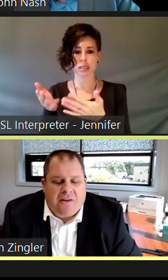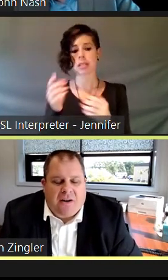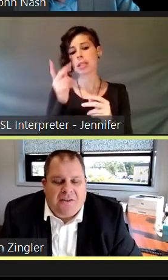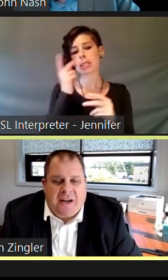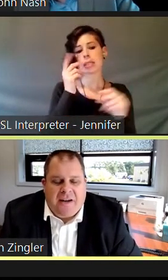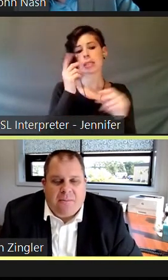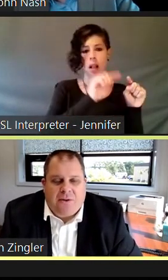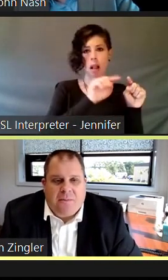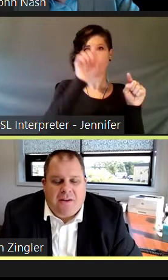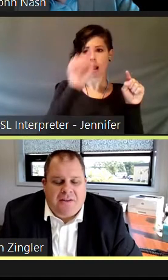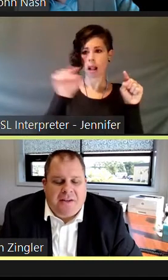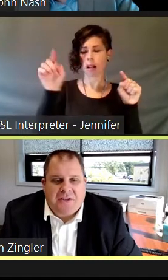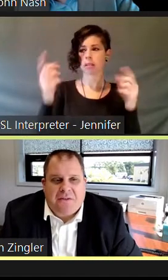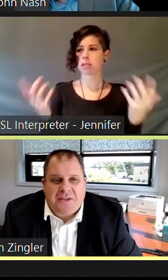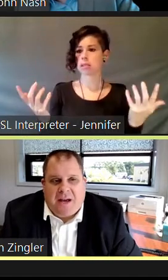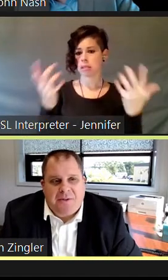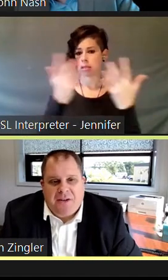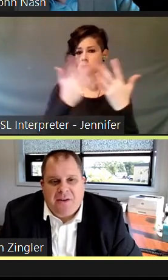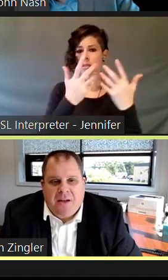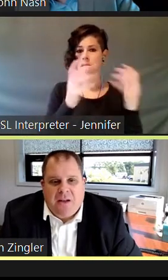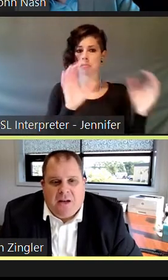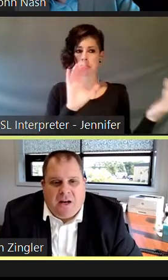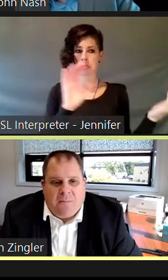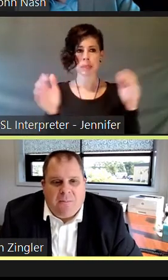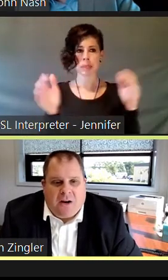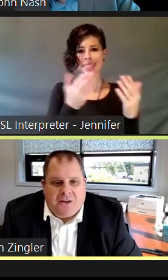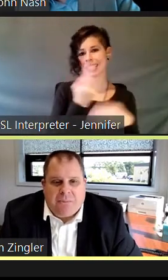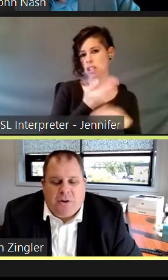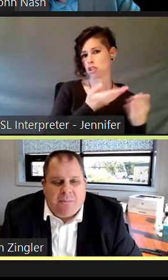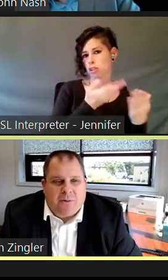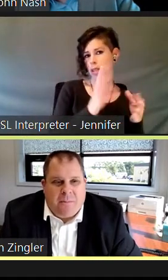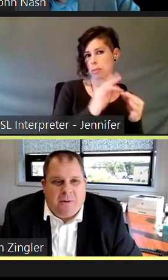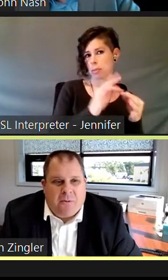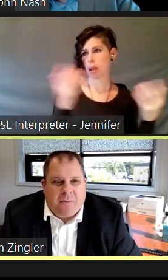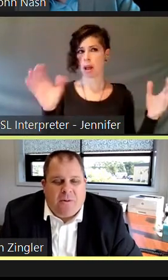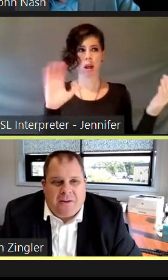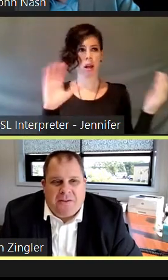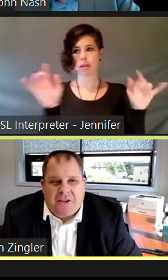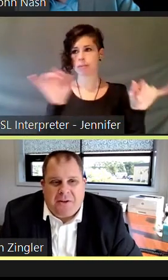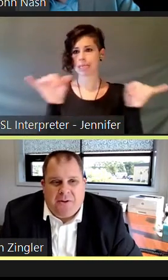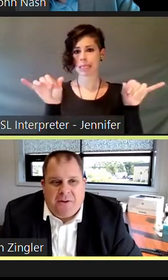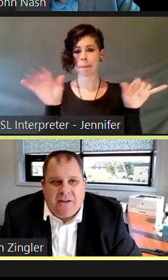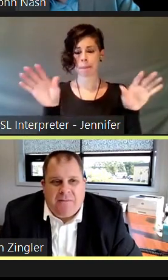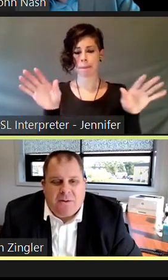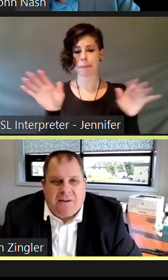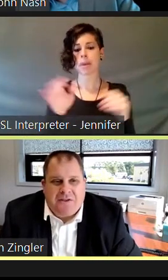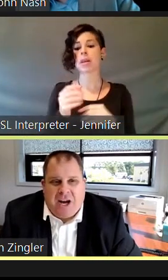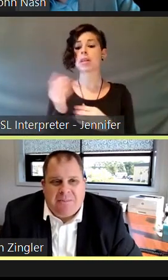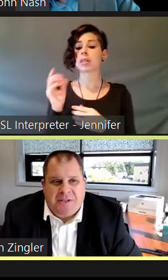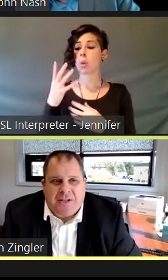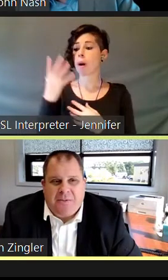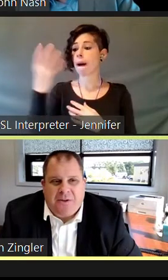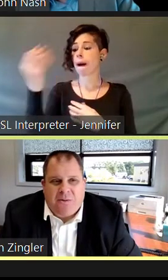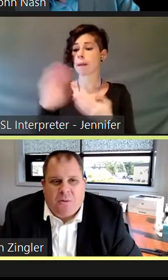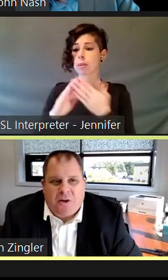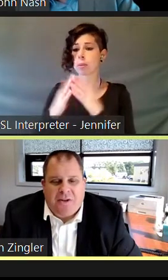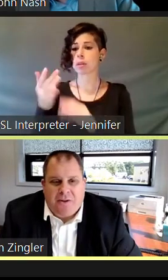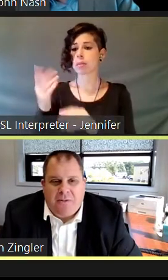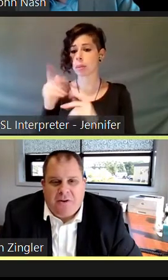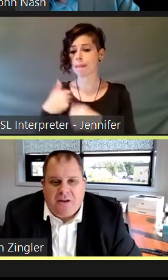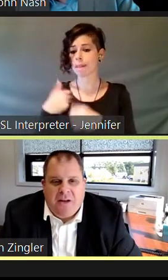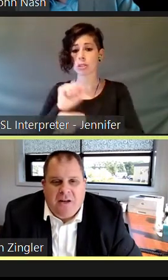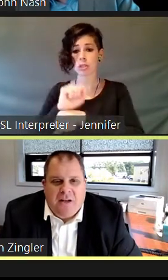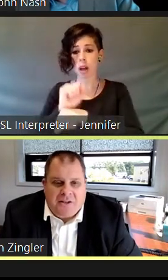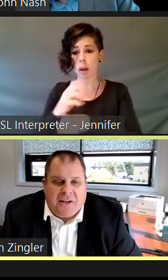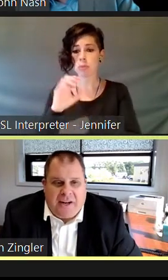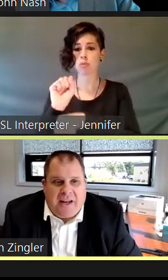our day and employment, day service option. Our supported employment, where we go out into the community, folks have jobs in the community and work in the